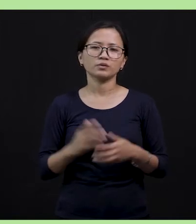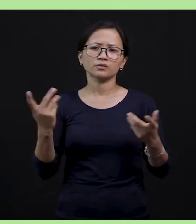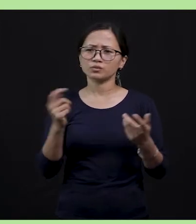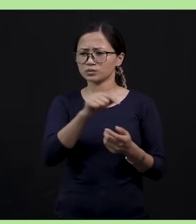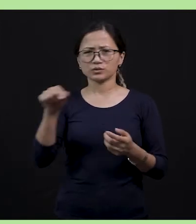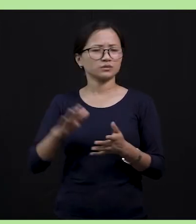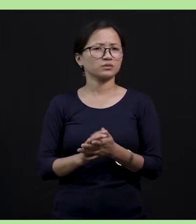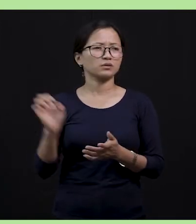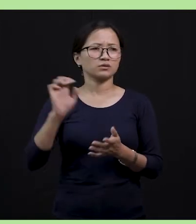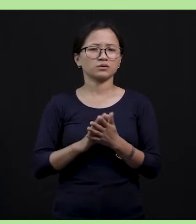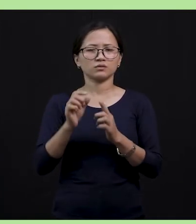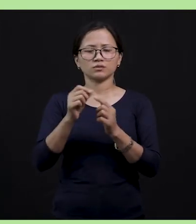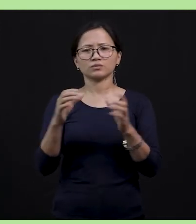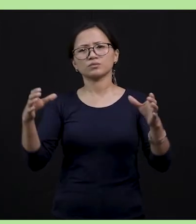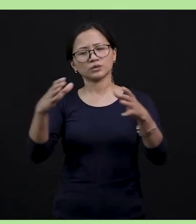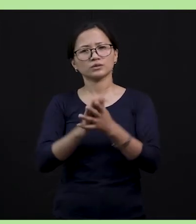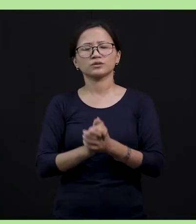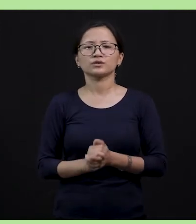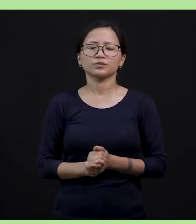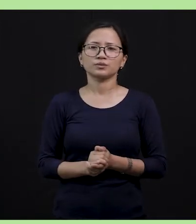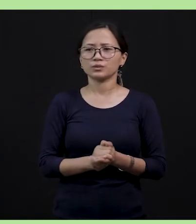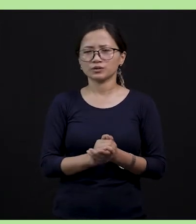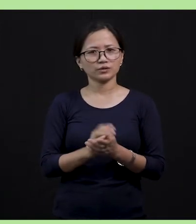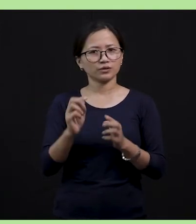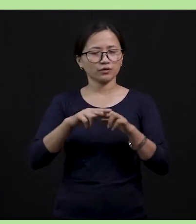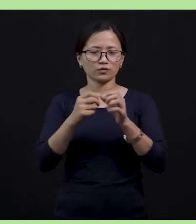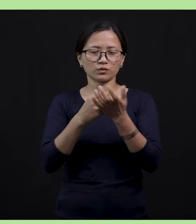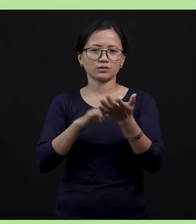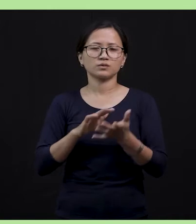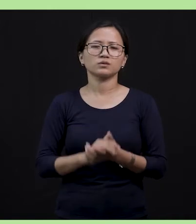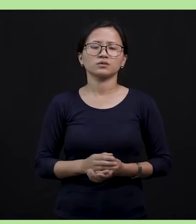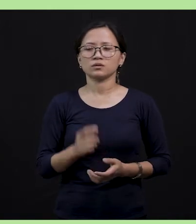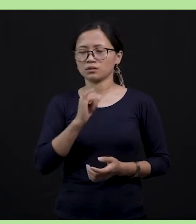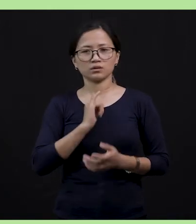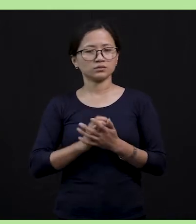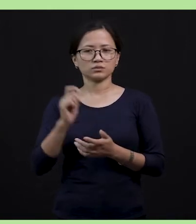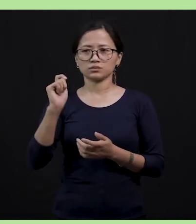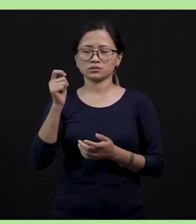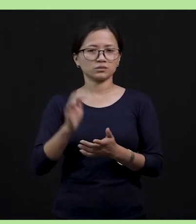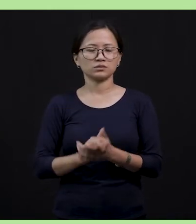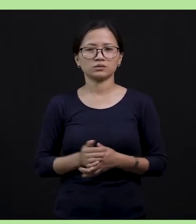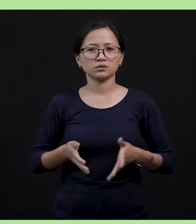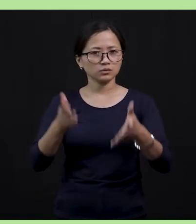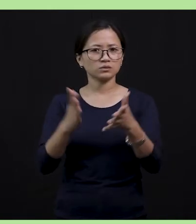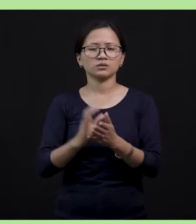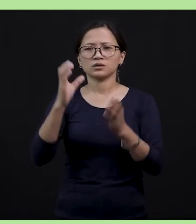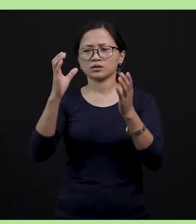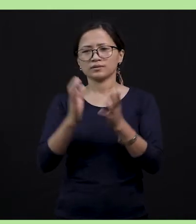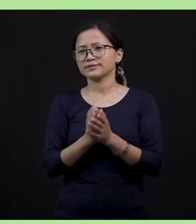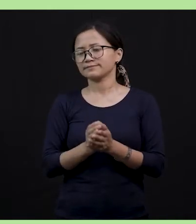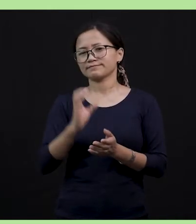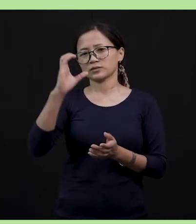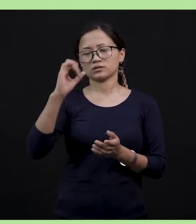whichever party forms the government is kind of scared, kind of afraid that if I do not work the way the citizens want